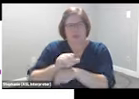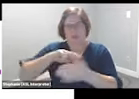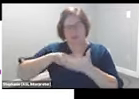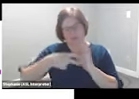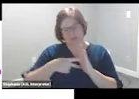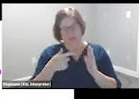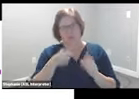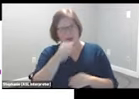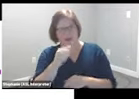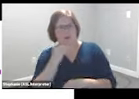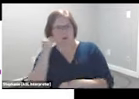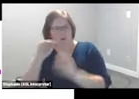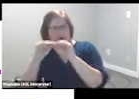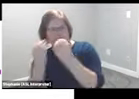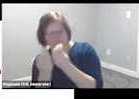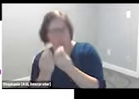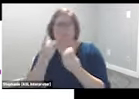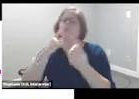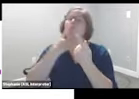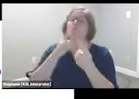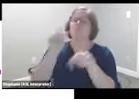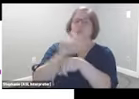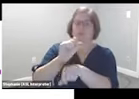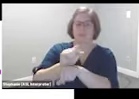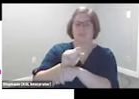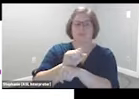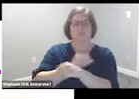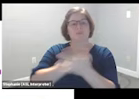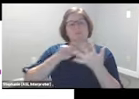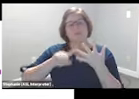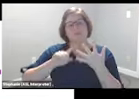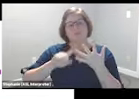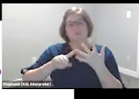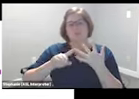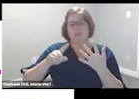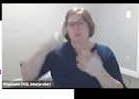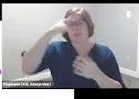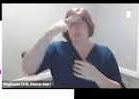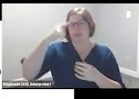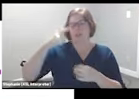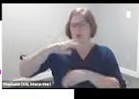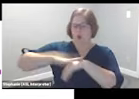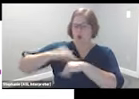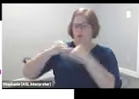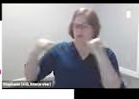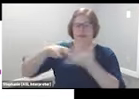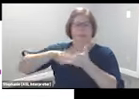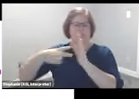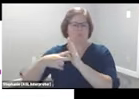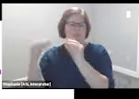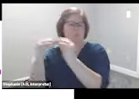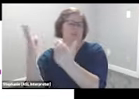right now, in order to work effectively. Implicit biases around online being easier. If there's time, I'll tell you a funny story